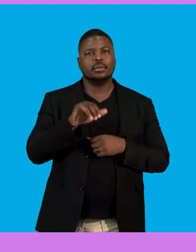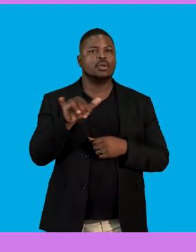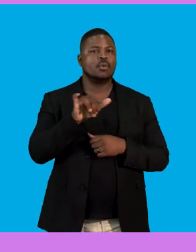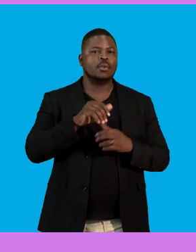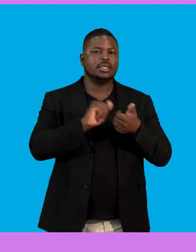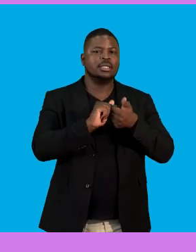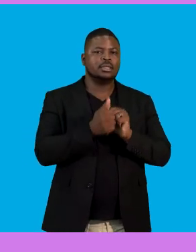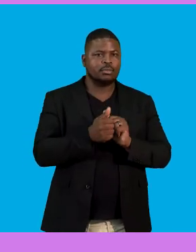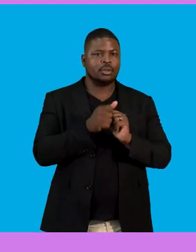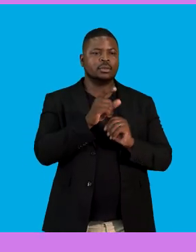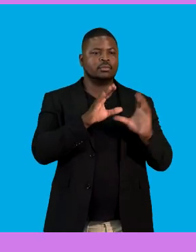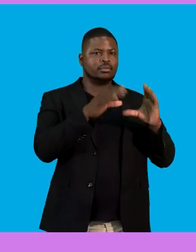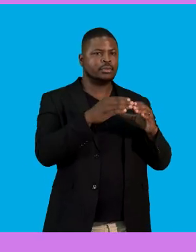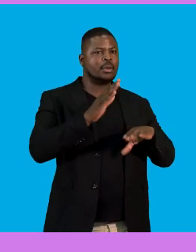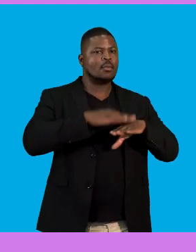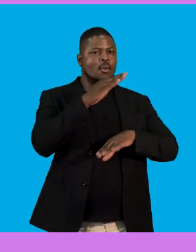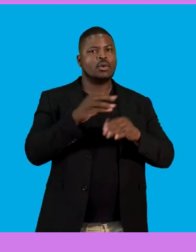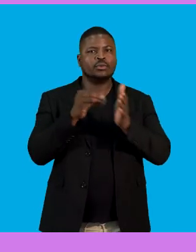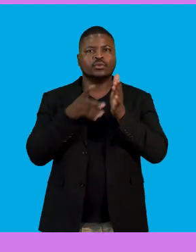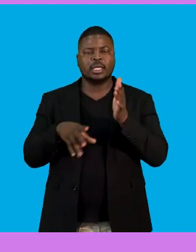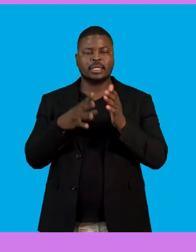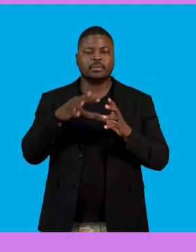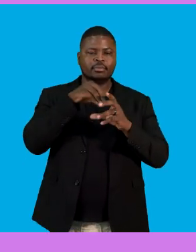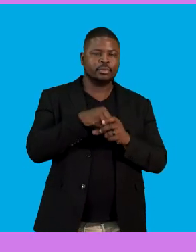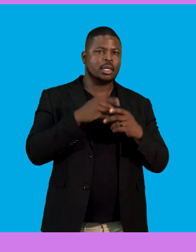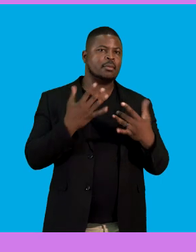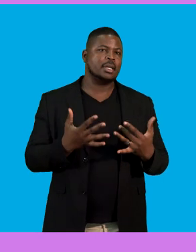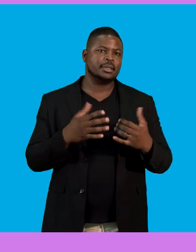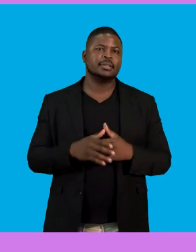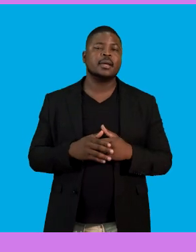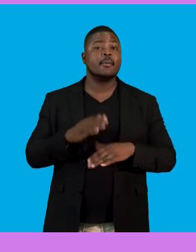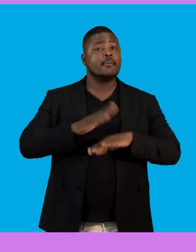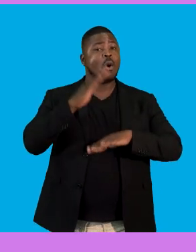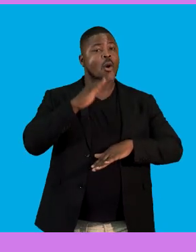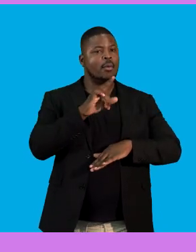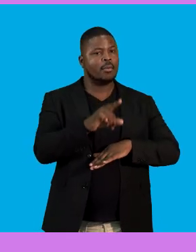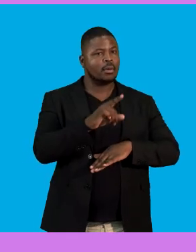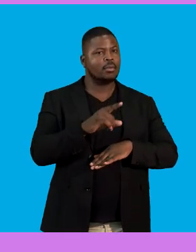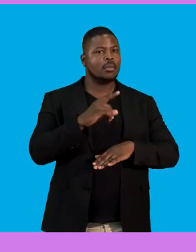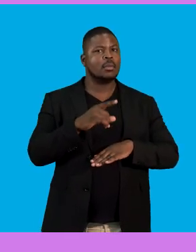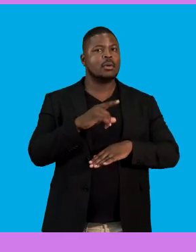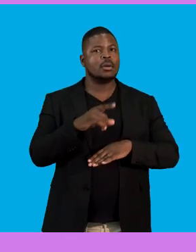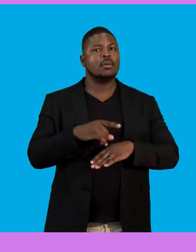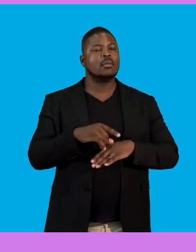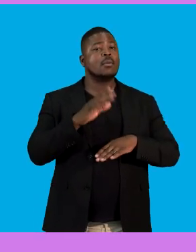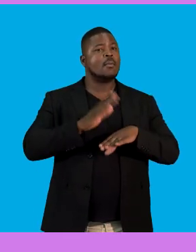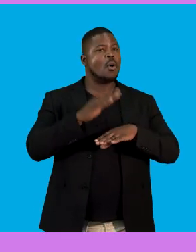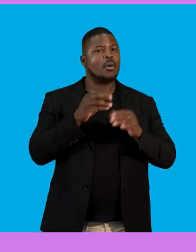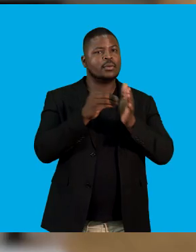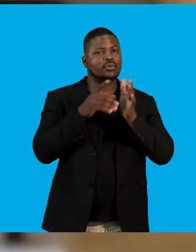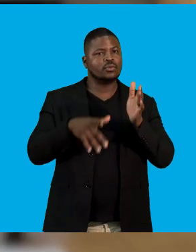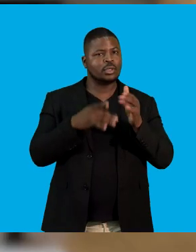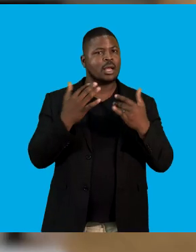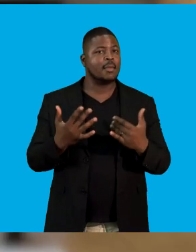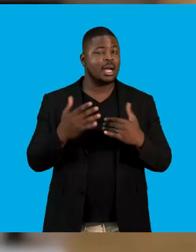in which sports code do the majority of learners participate? Majority, which means we are looking at the modal sports code, we